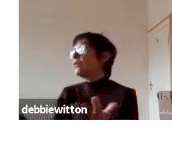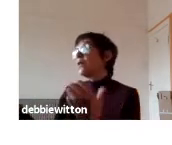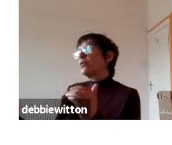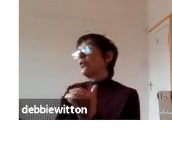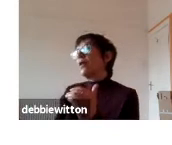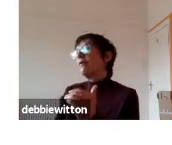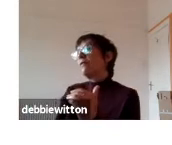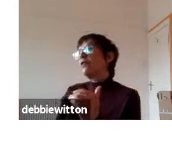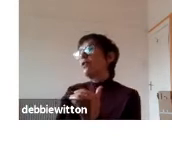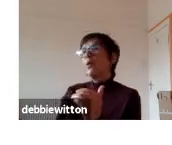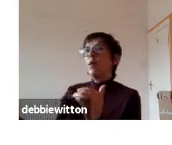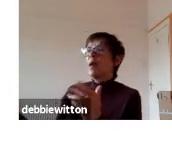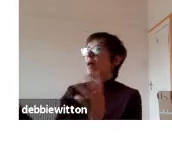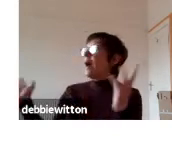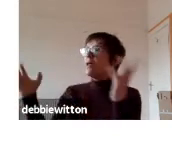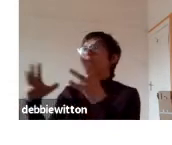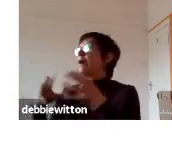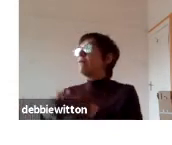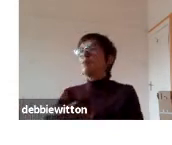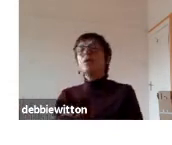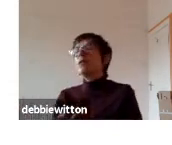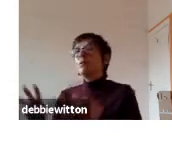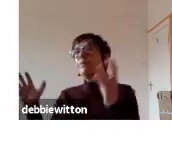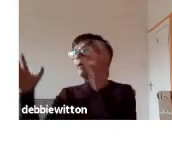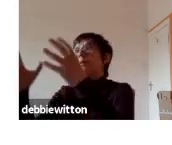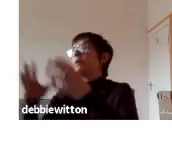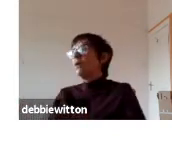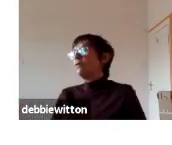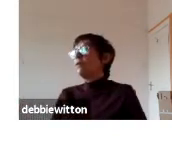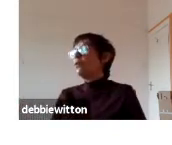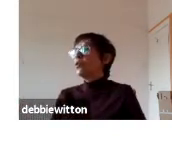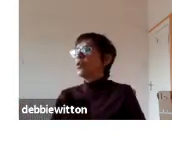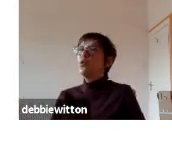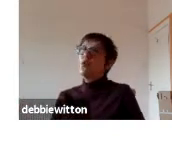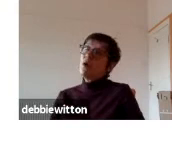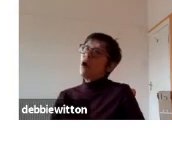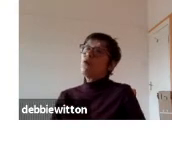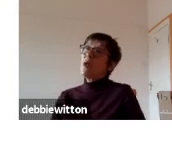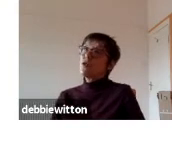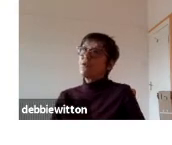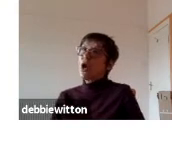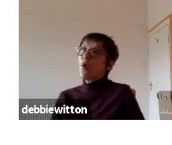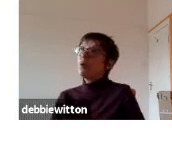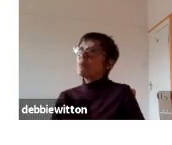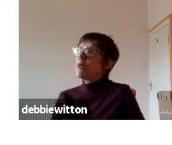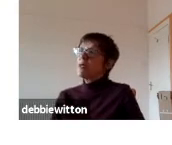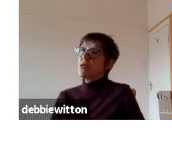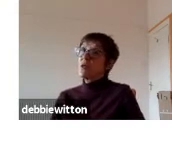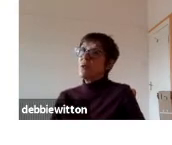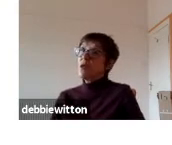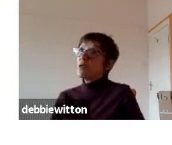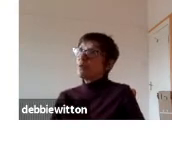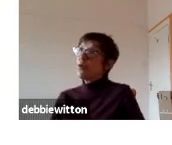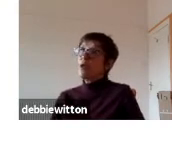it do this or do that for your co-op? And you'll get responses from people from also a whole range of co-ops